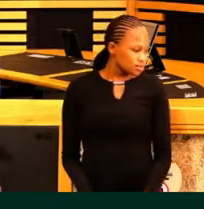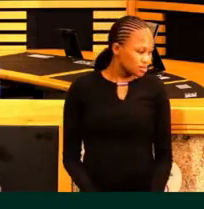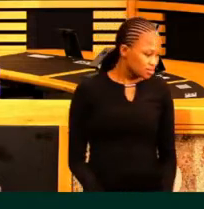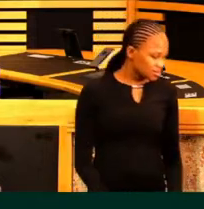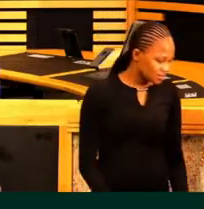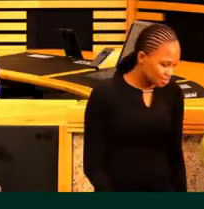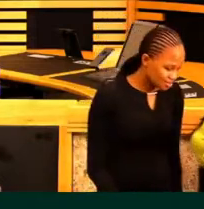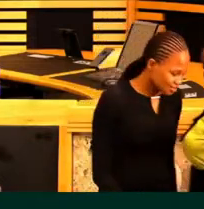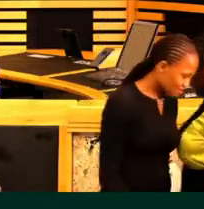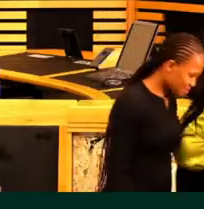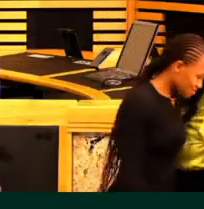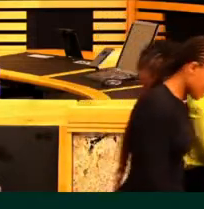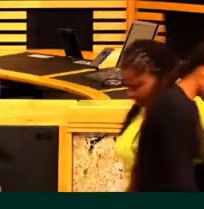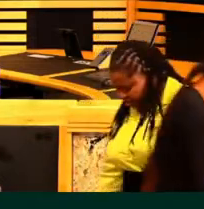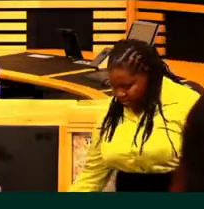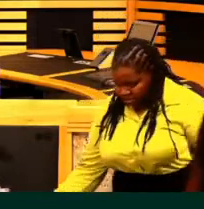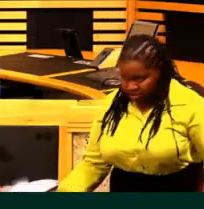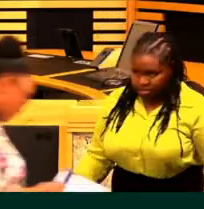District